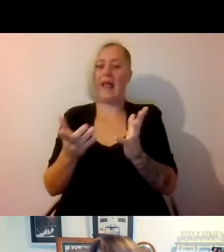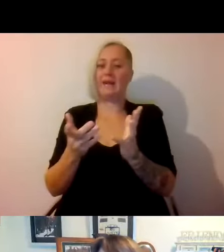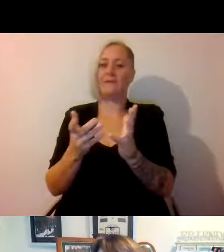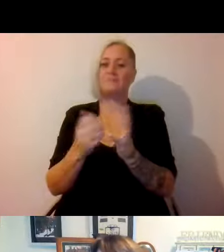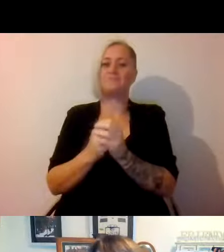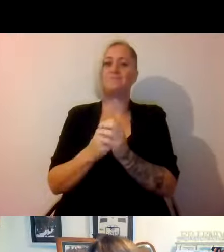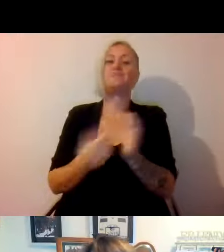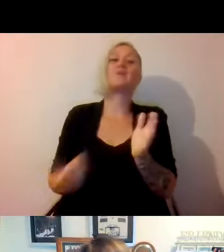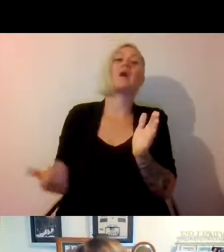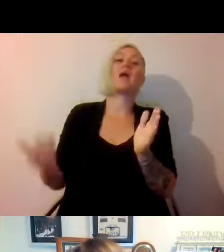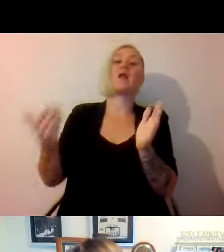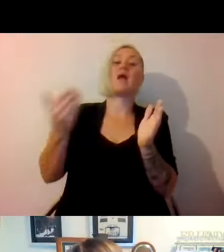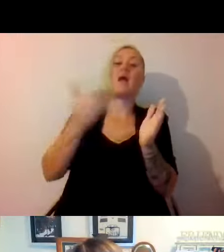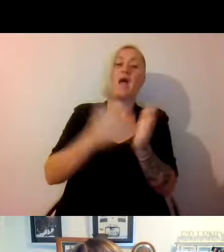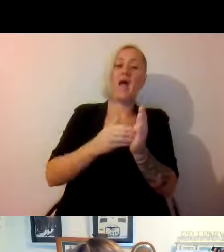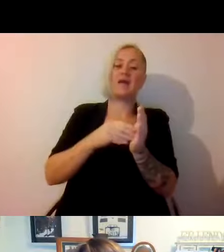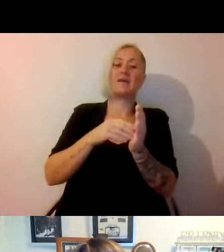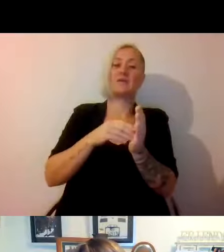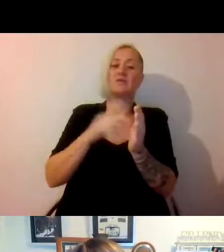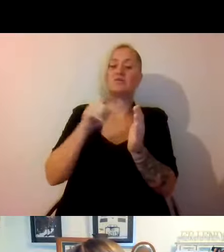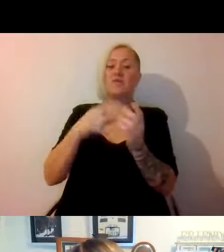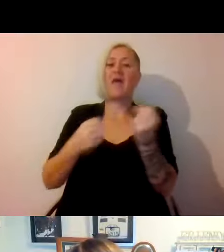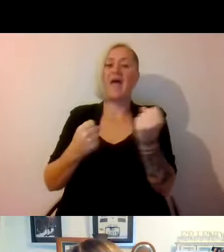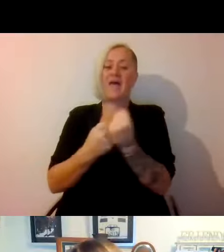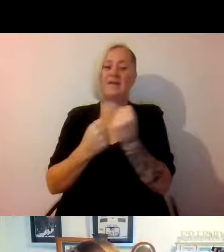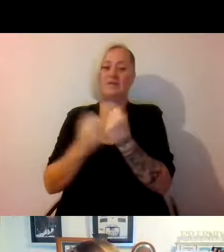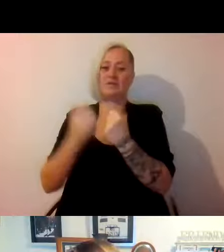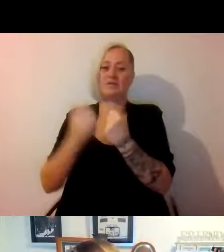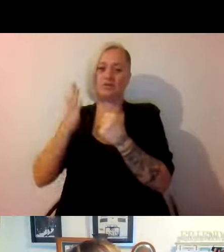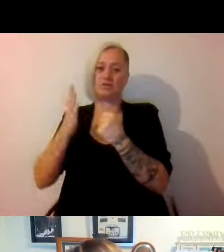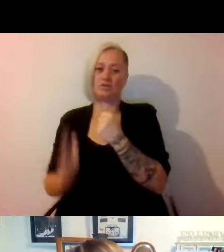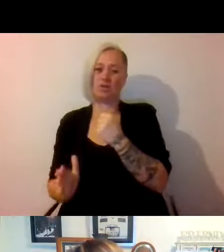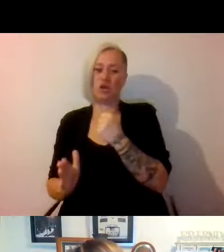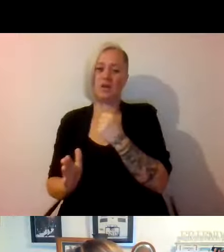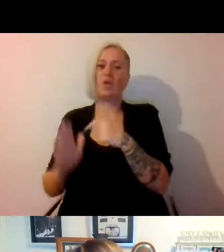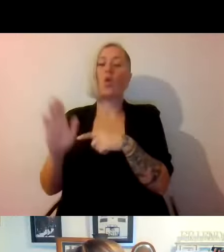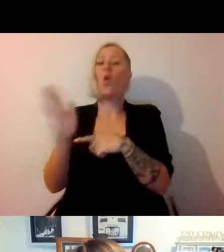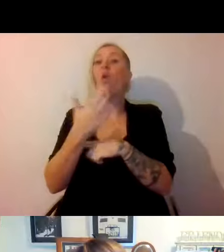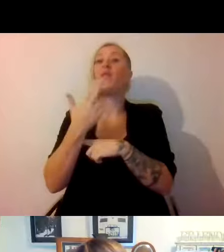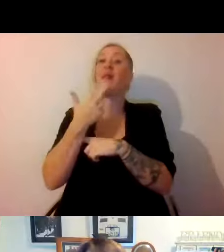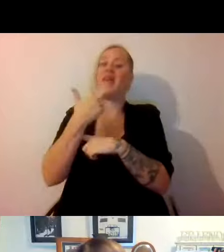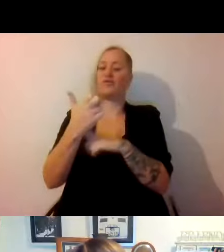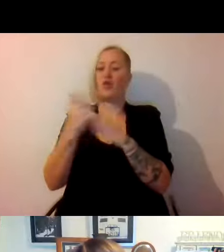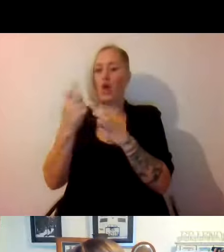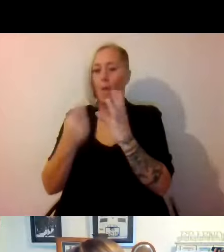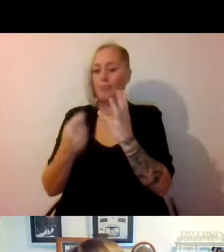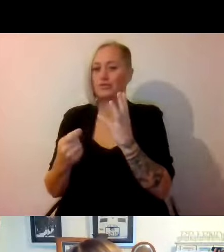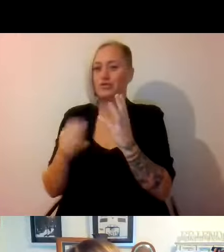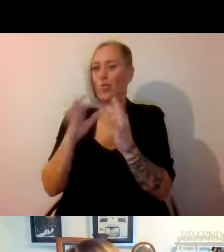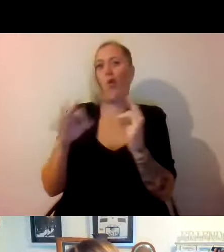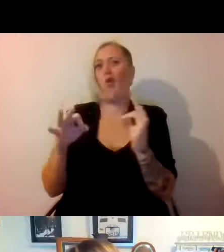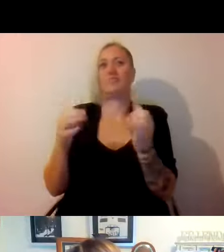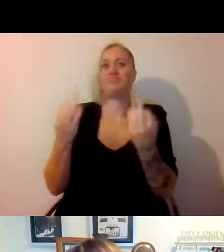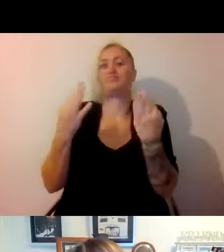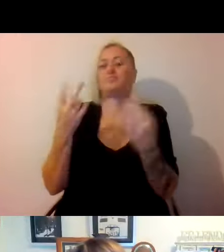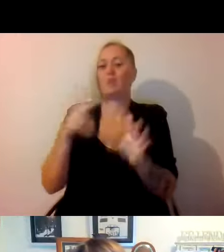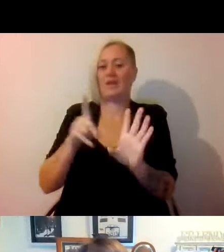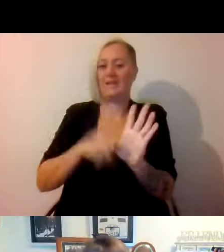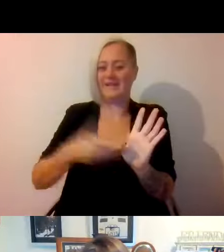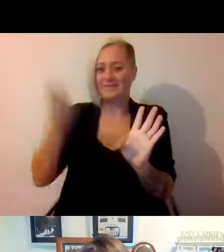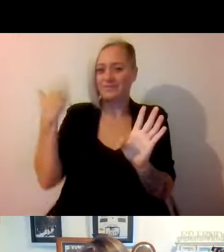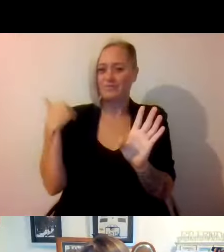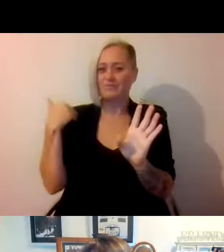whole aided side now is all the electronic options that weren't there 20 years ago. They